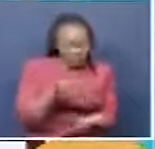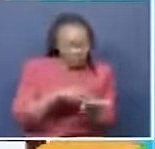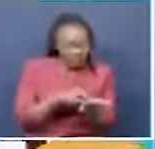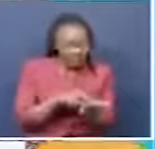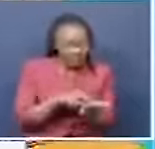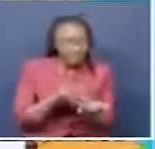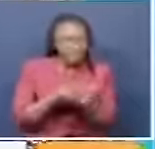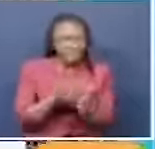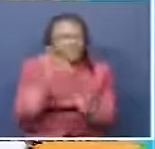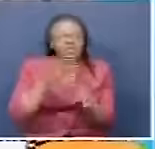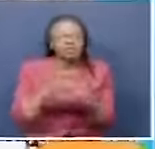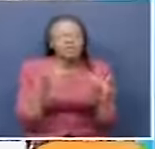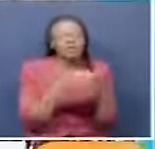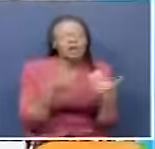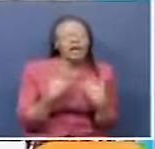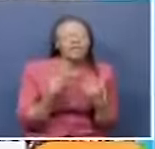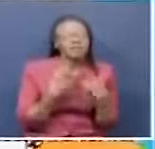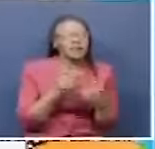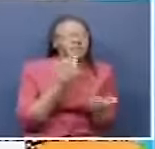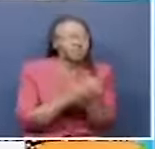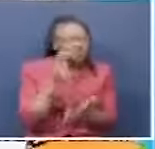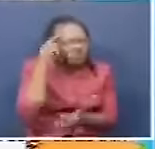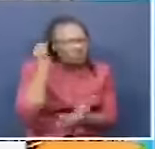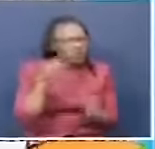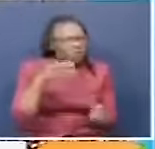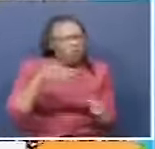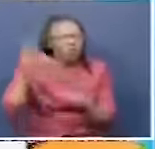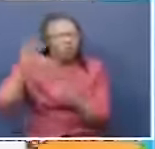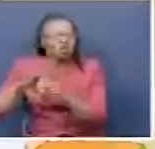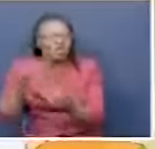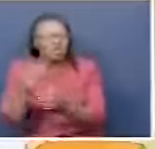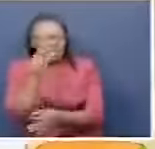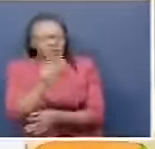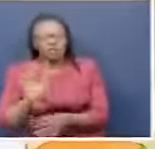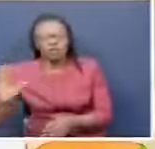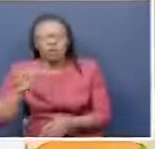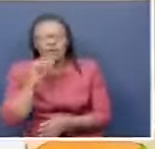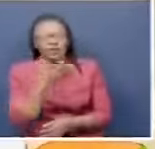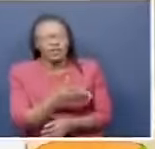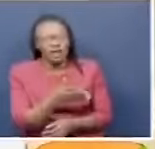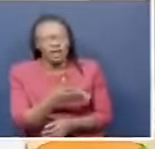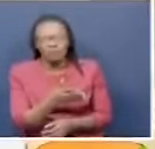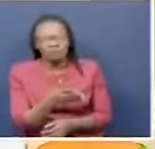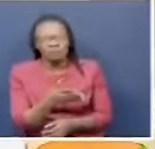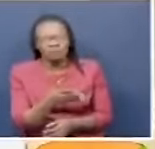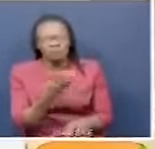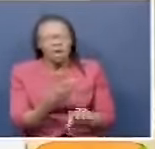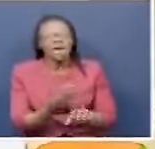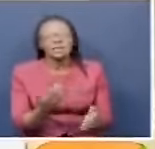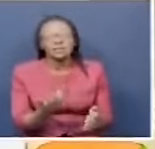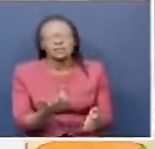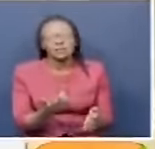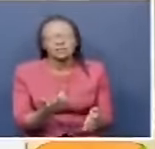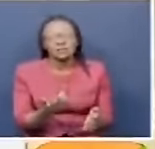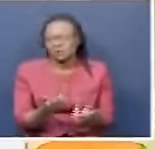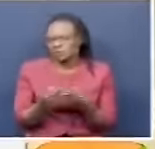block, but will they actually wake up in the morning of the ballot day and go and vote? Because they don't have that motivation. You get what I'm saying? But it hasn't proven